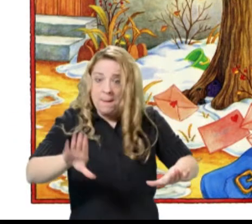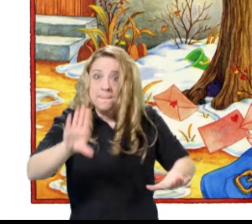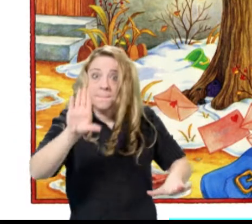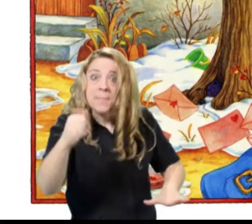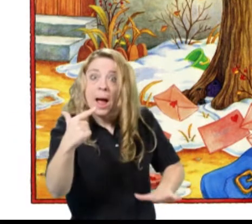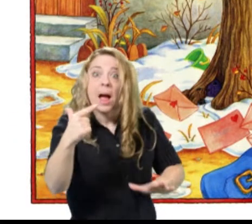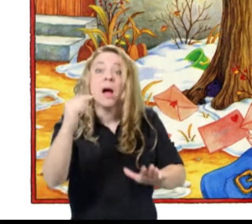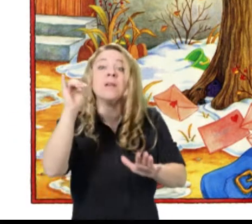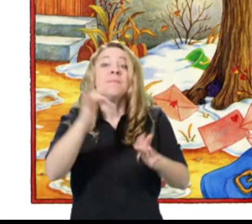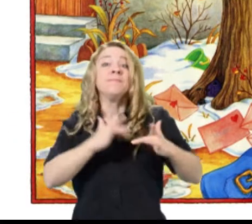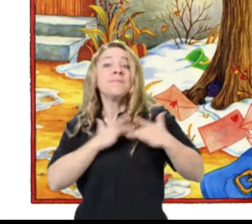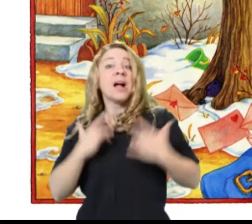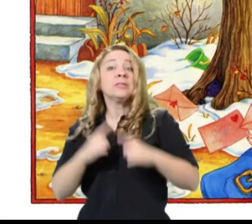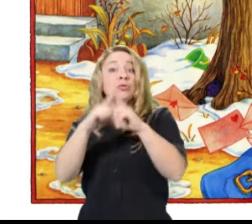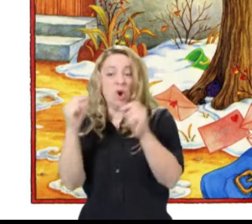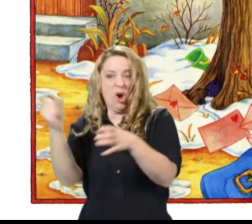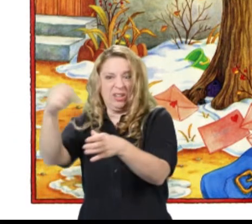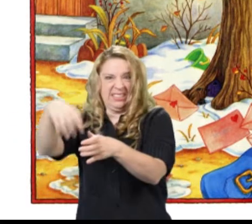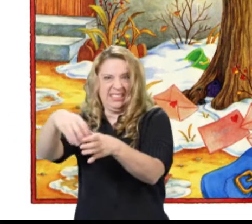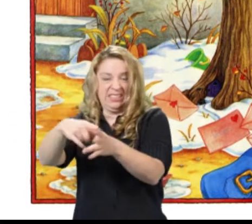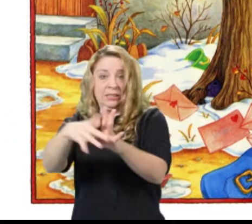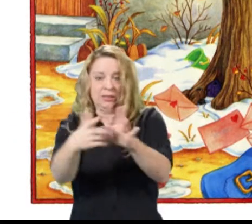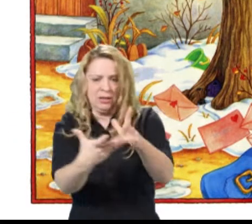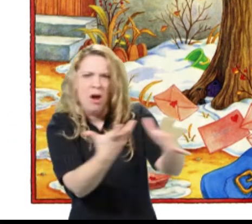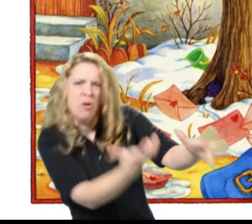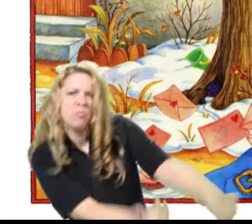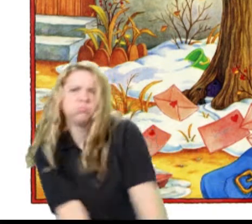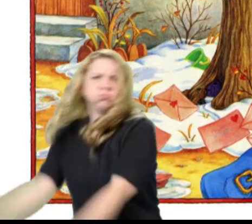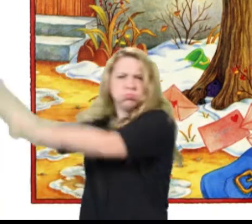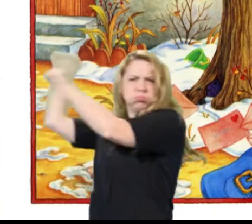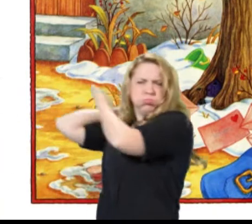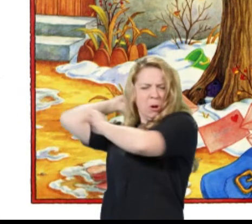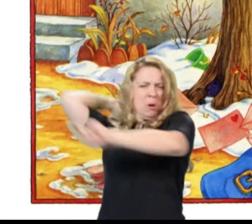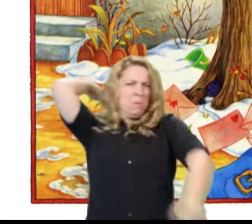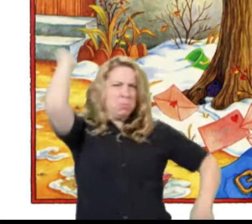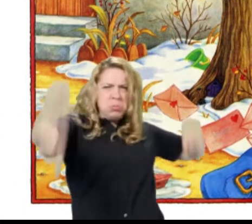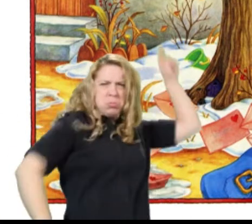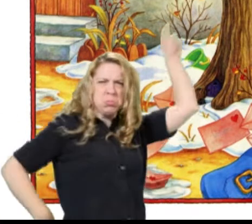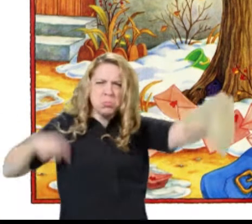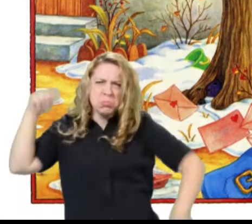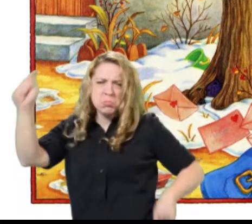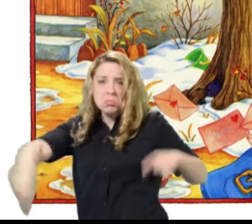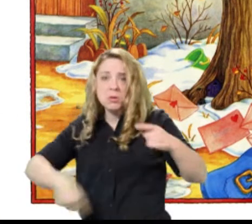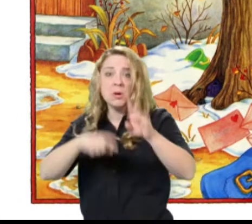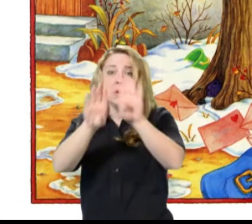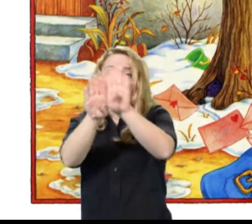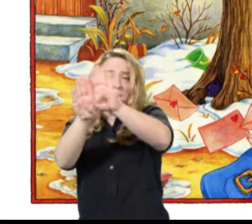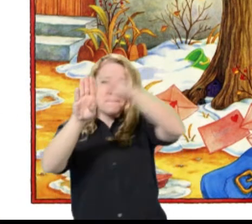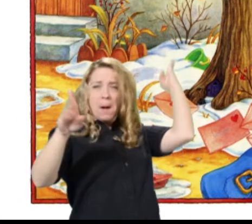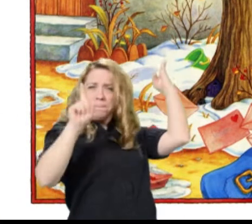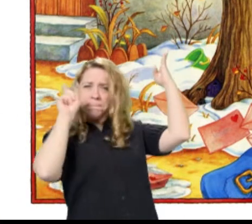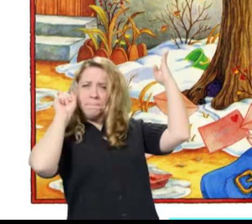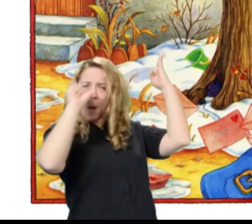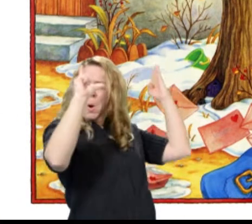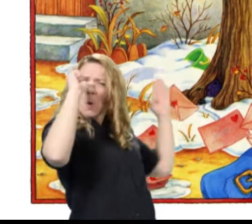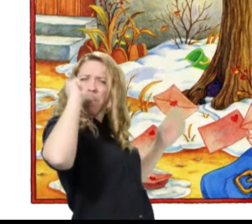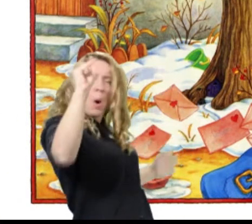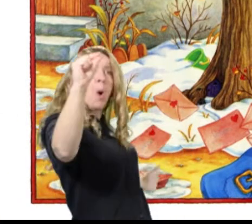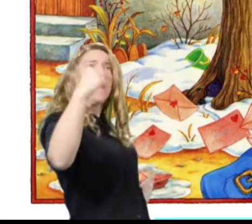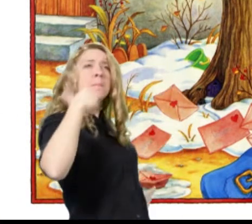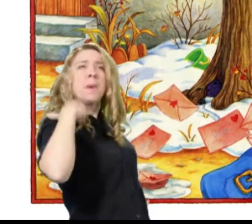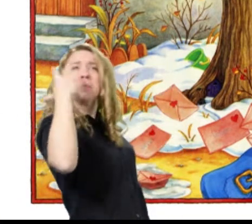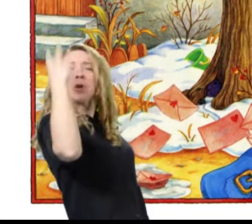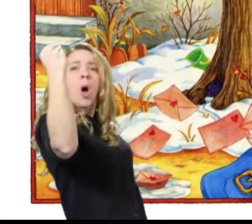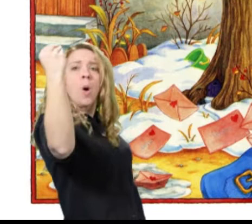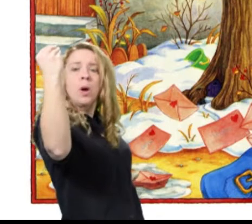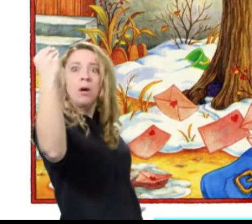and boots. He tossed his valentines into his bag. I'm going, called Franklin, and he hurried